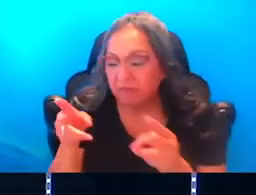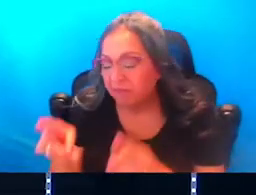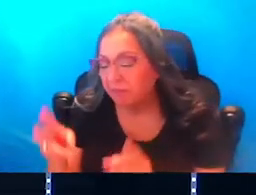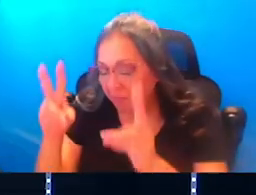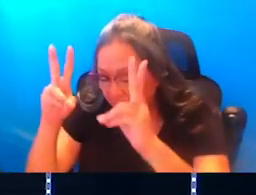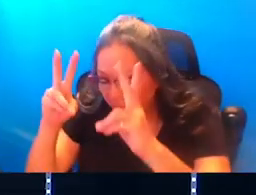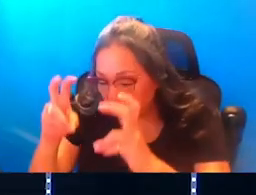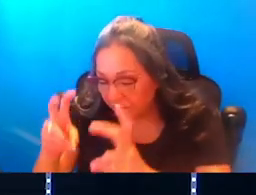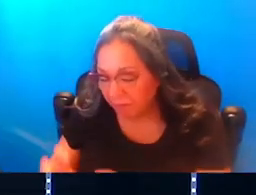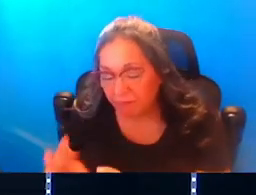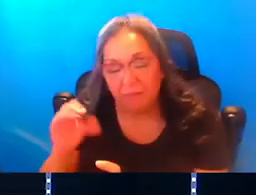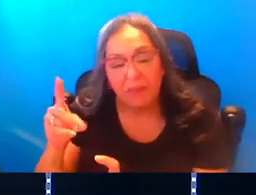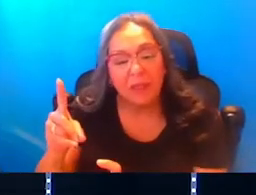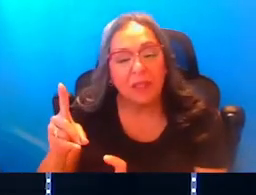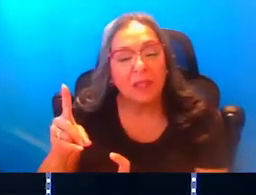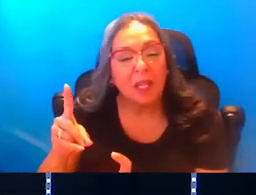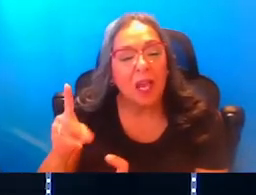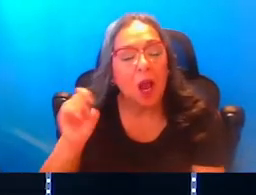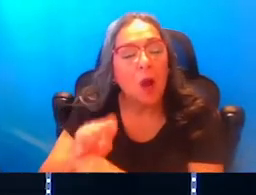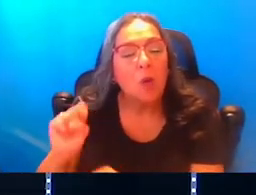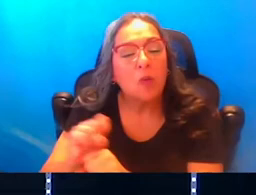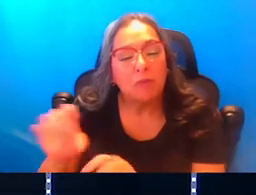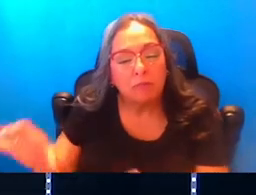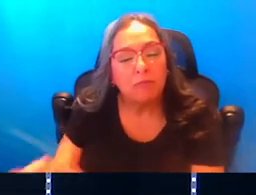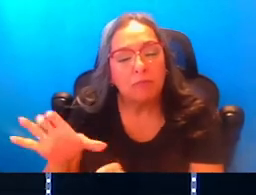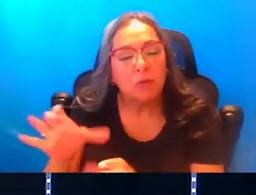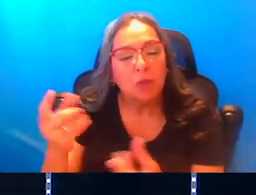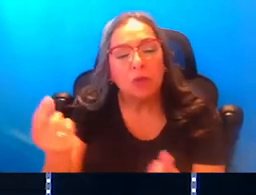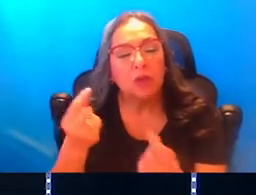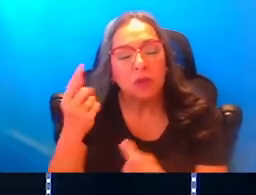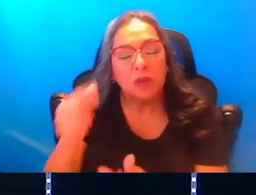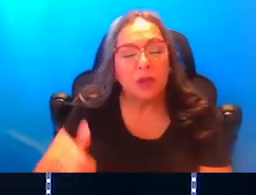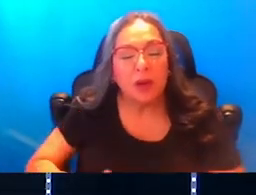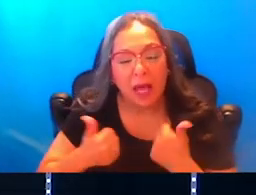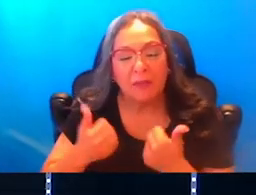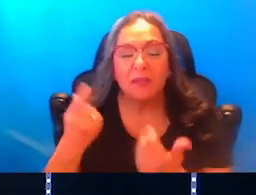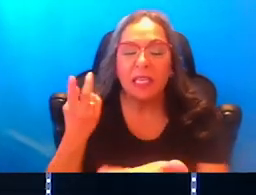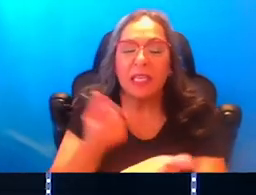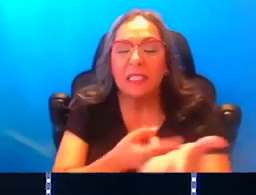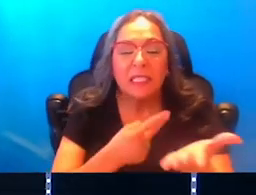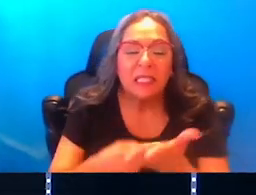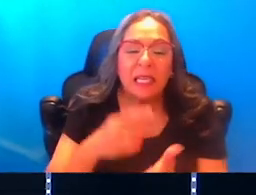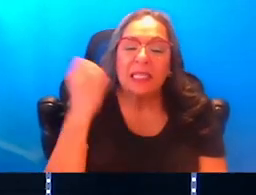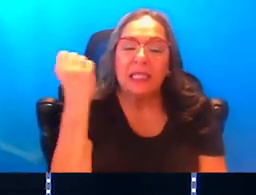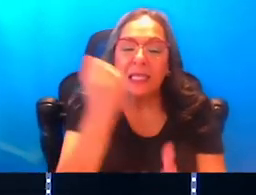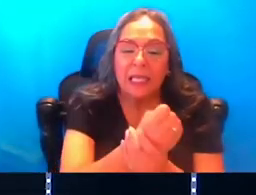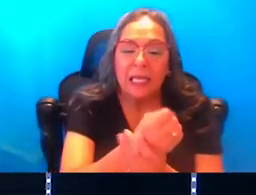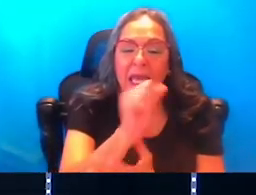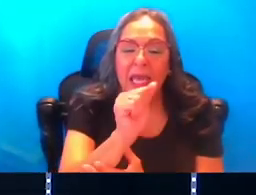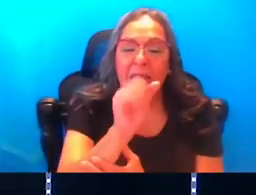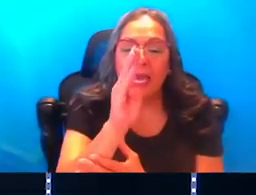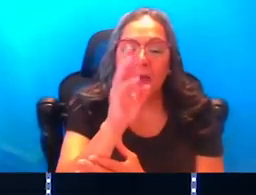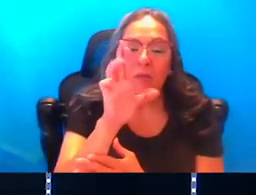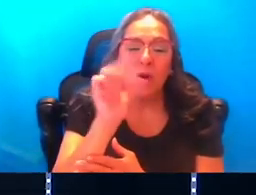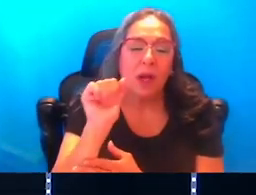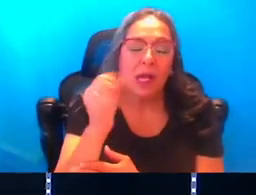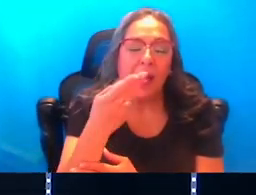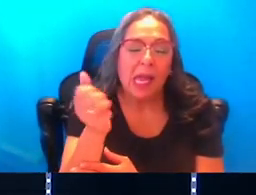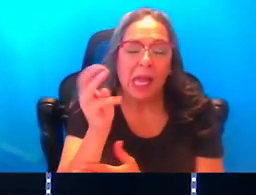lives. And he's going to refer to Abraham and Rahab. Say Abraham. Abraham. Say